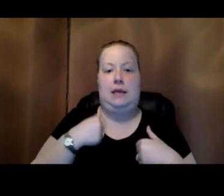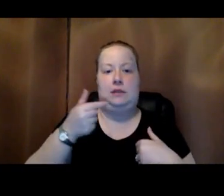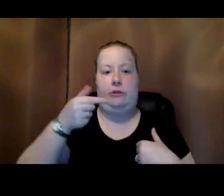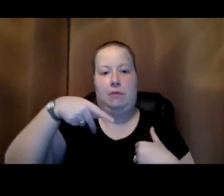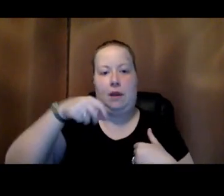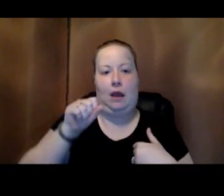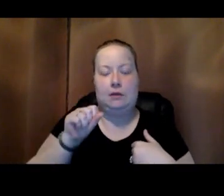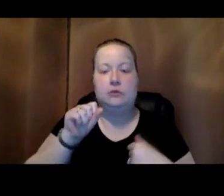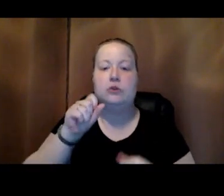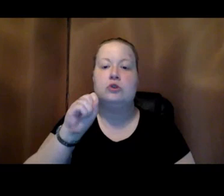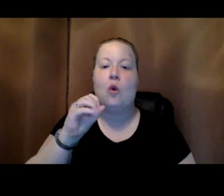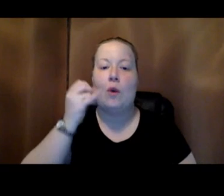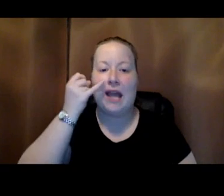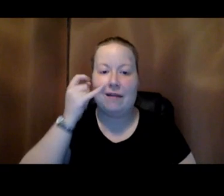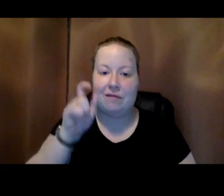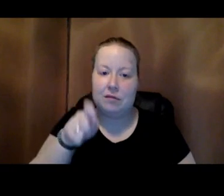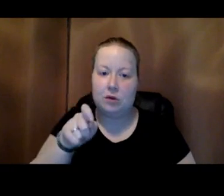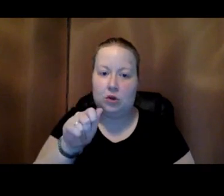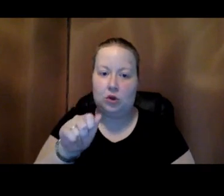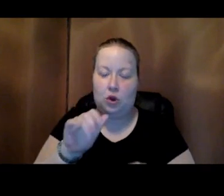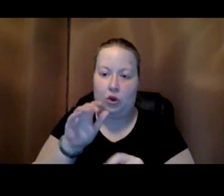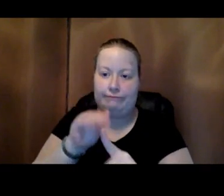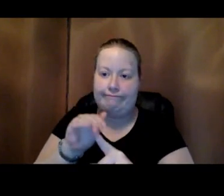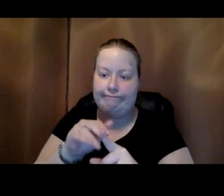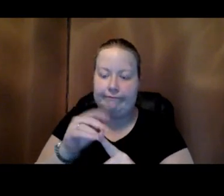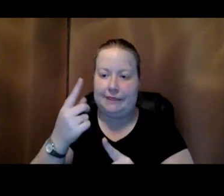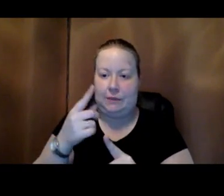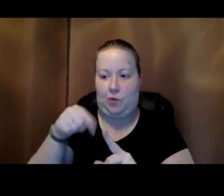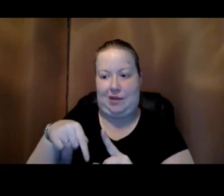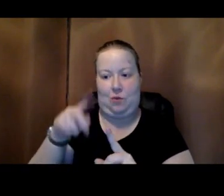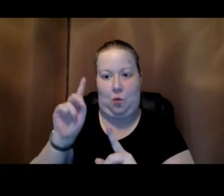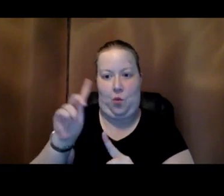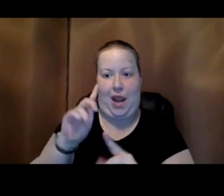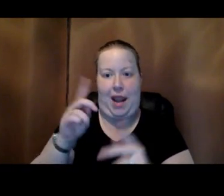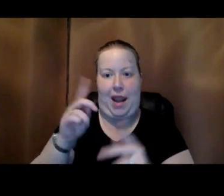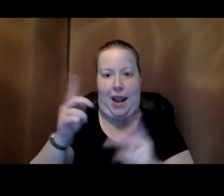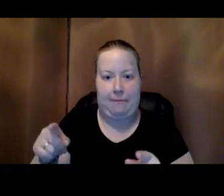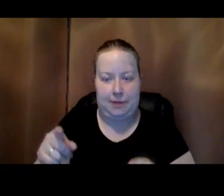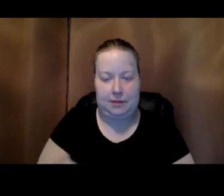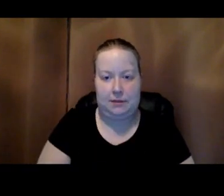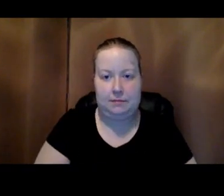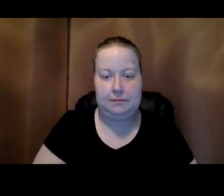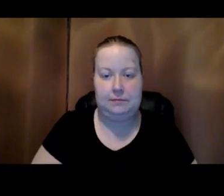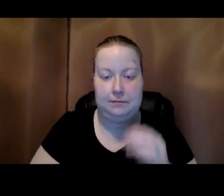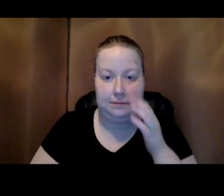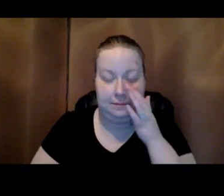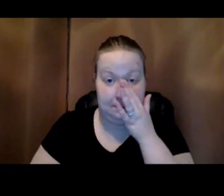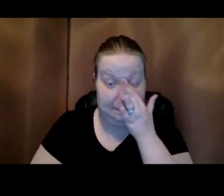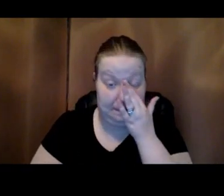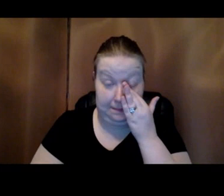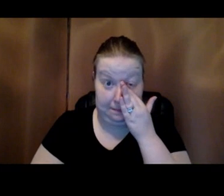it could alert someone as to the location where this incident had happened.